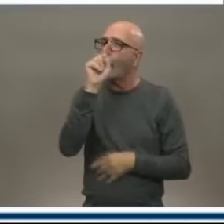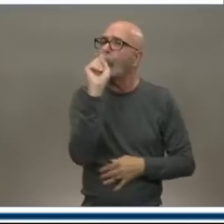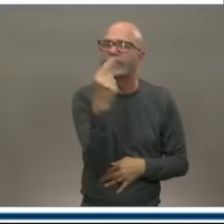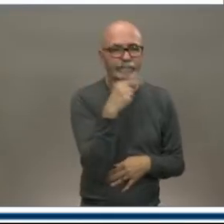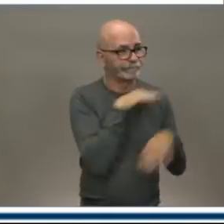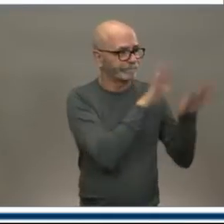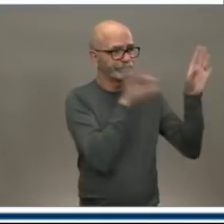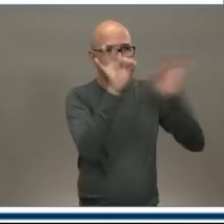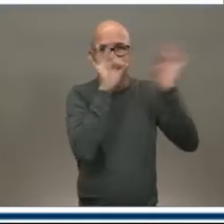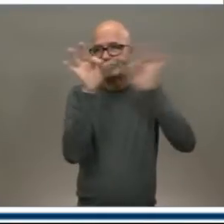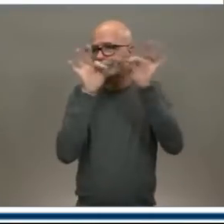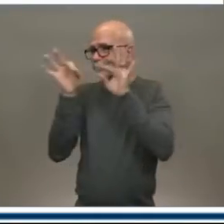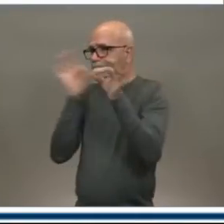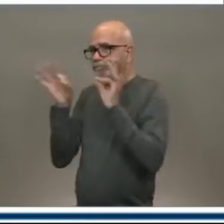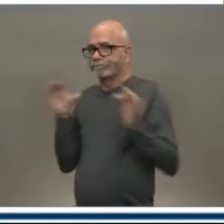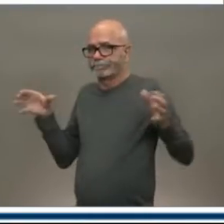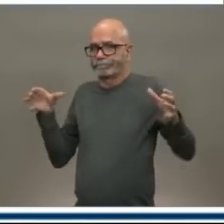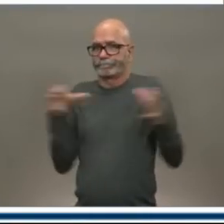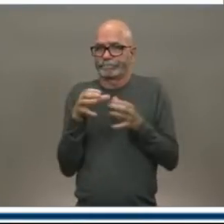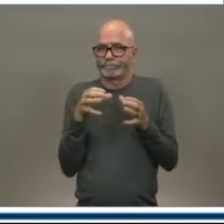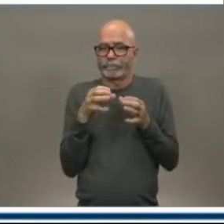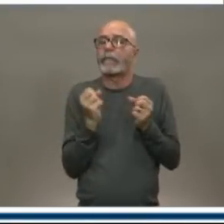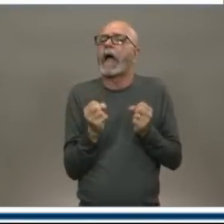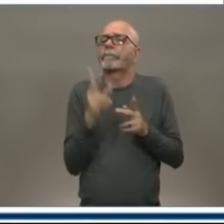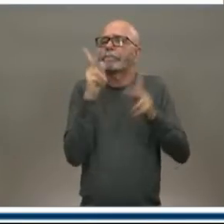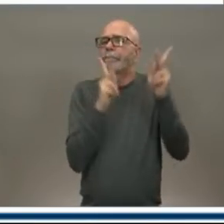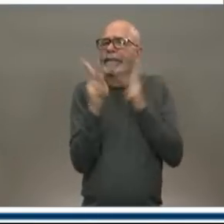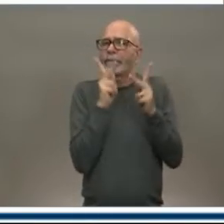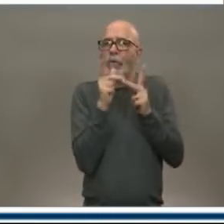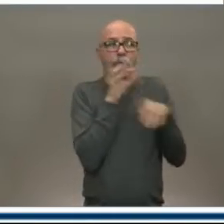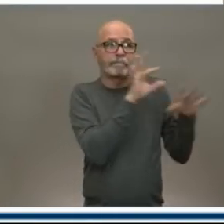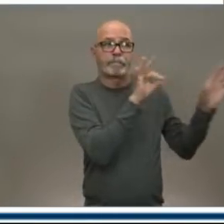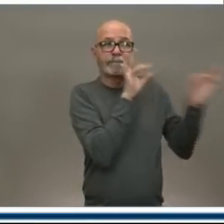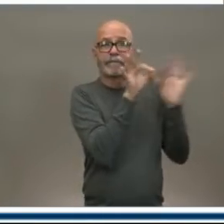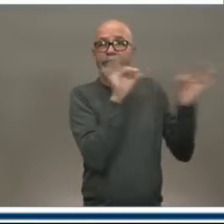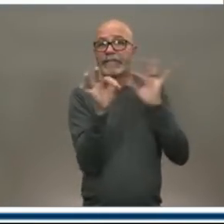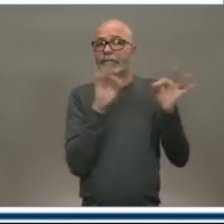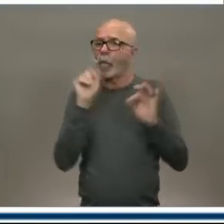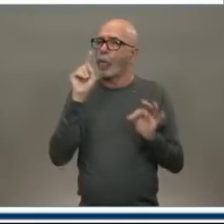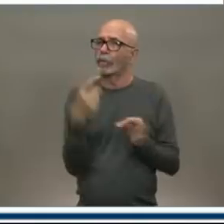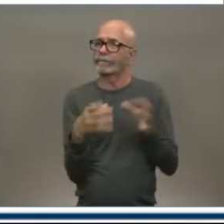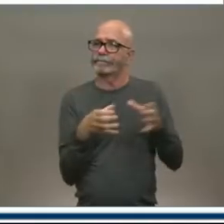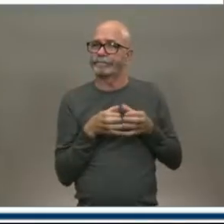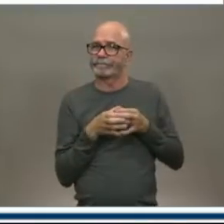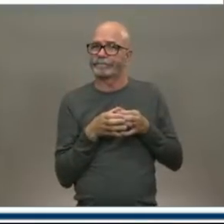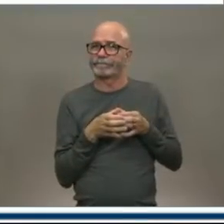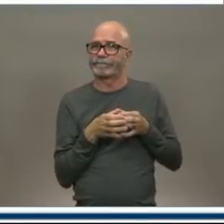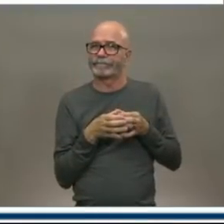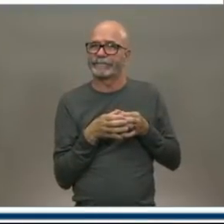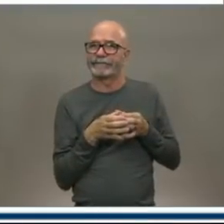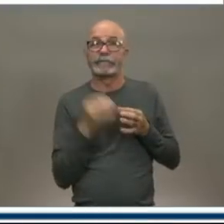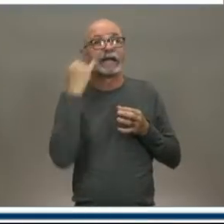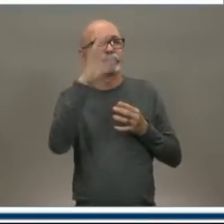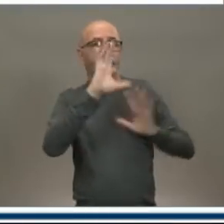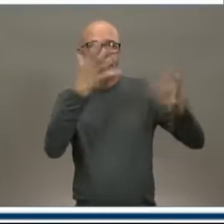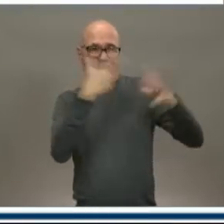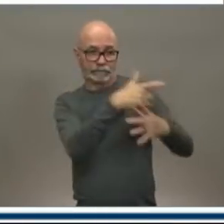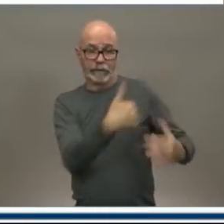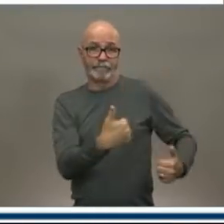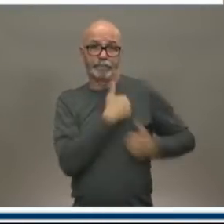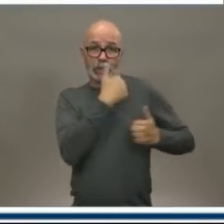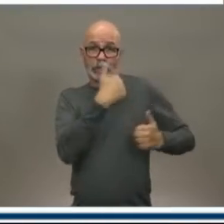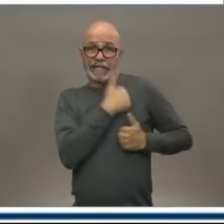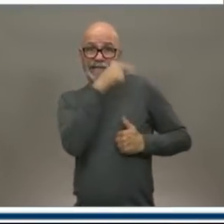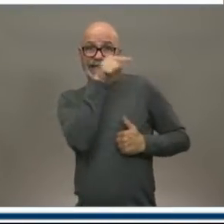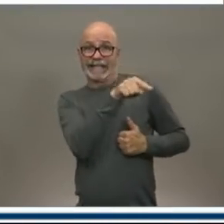the numbers of people that they're inviting, and it's especially important if we're including veterans in there, many of those who would be